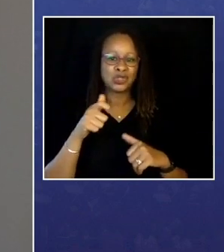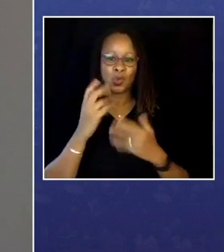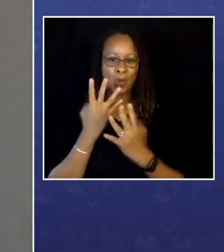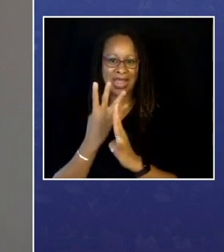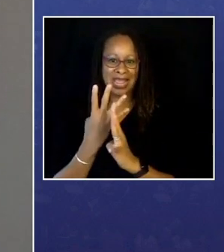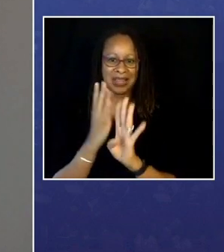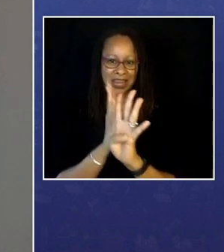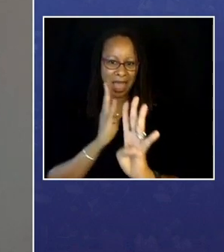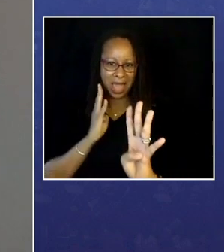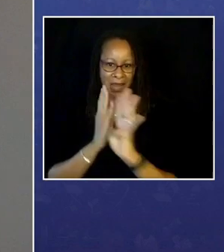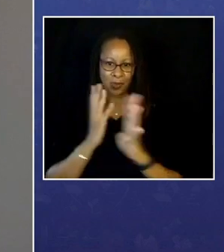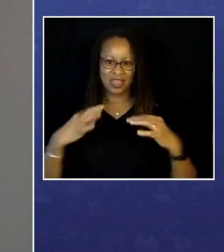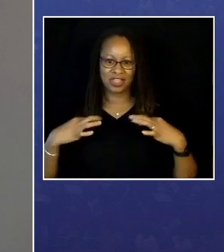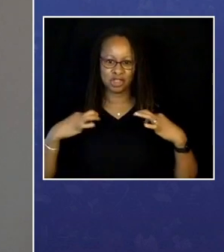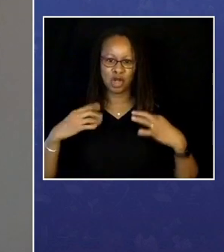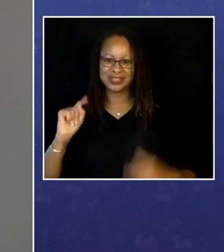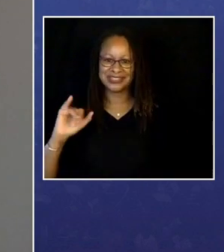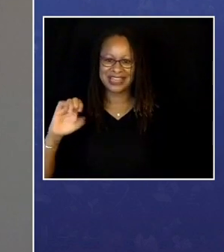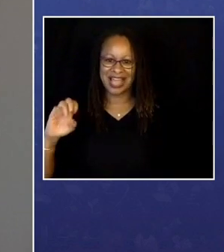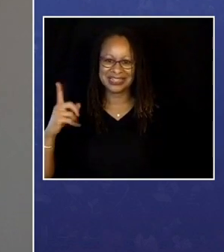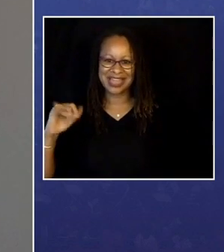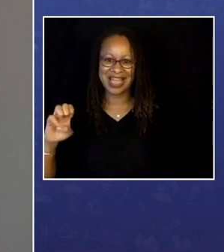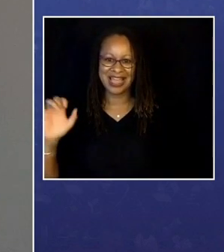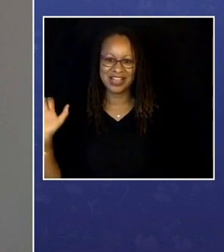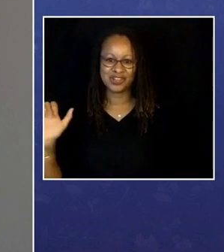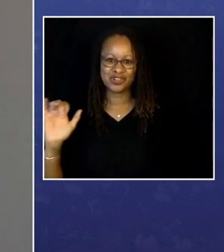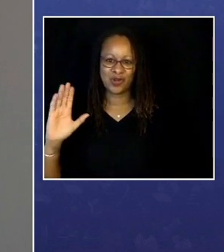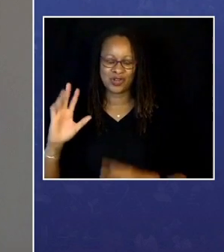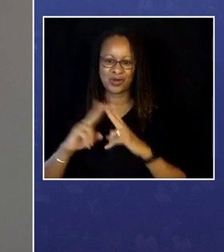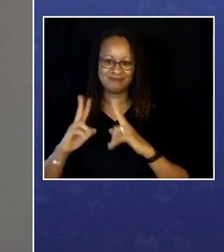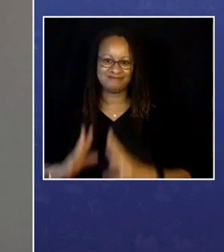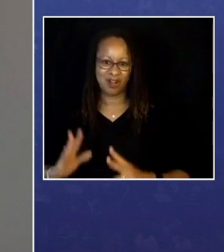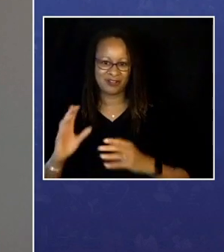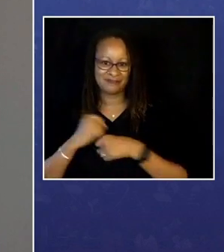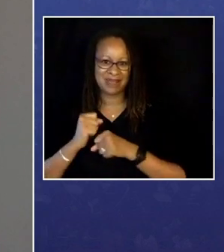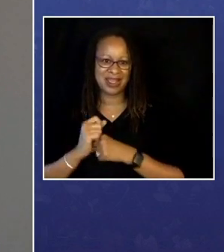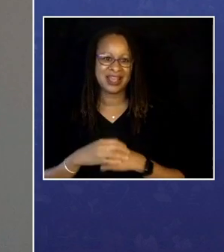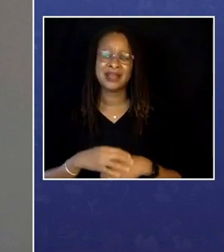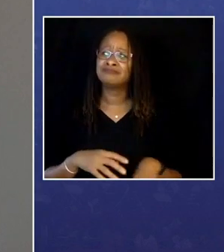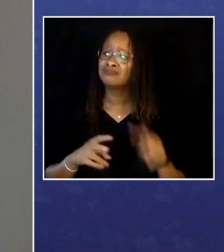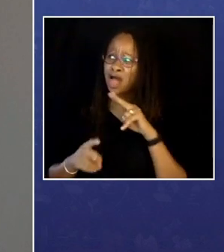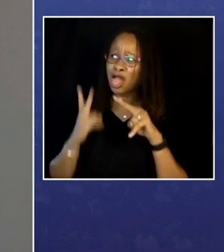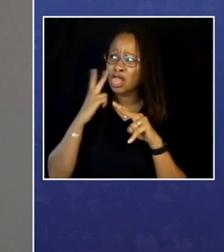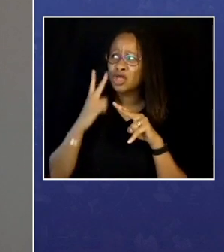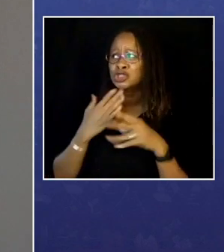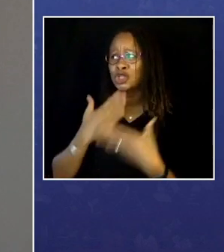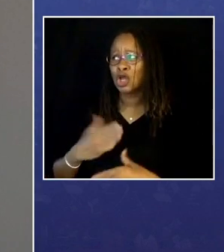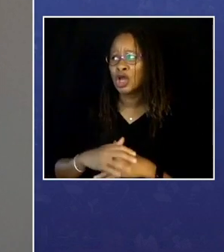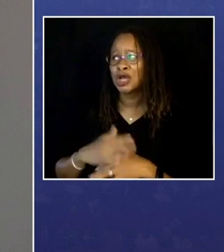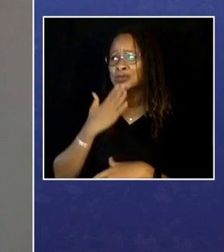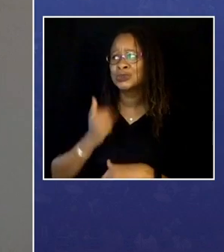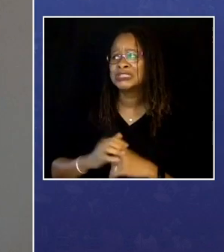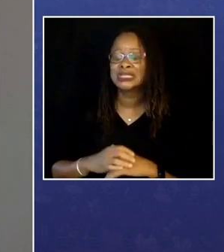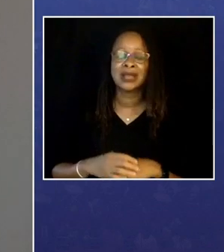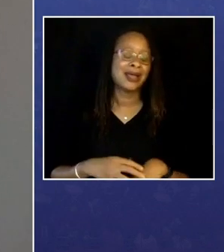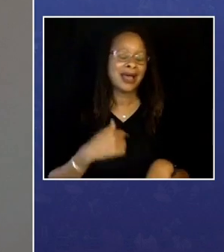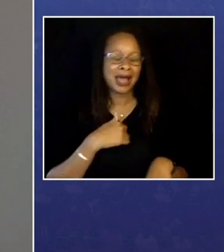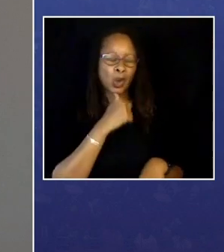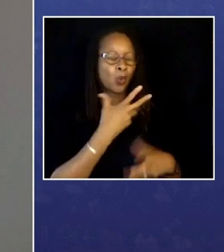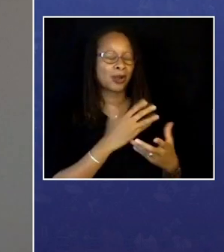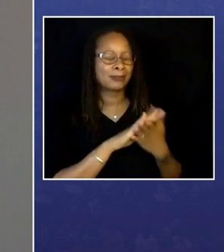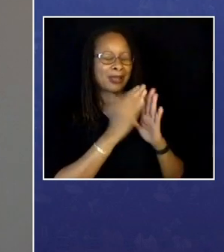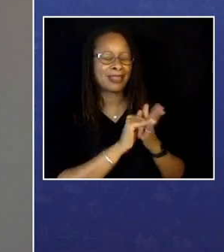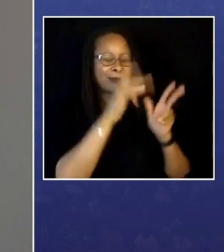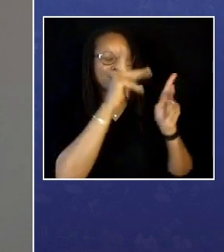made. I think you look so good. Come on, you're a tie-dye guy. Thank you. Oh, gosh, I don't want to be that guy. But you can